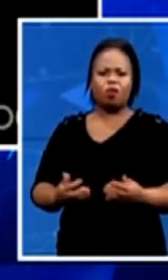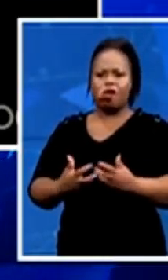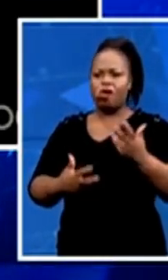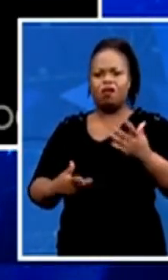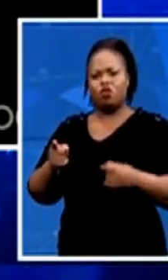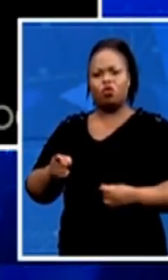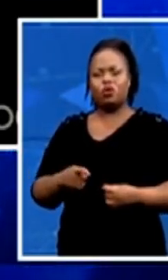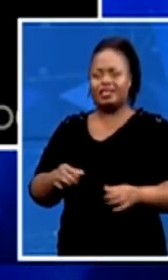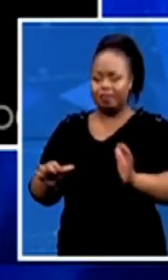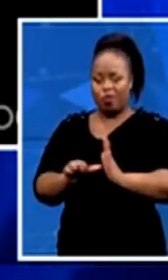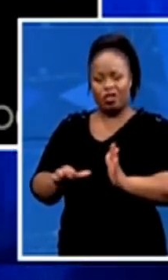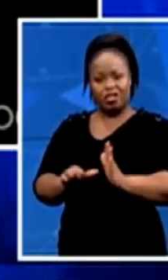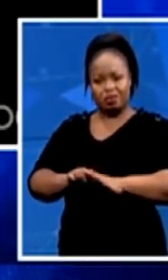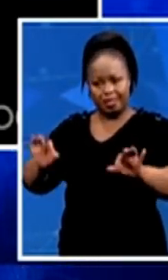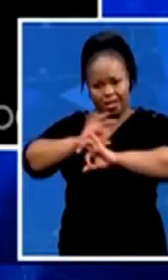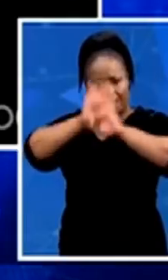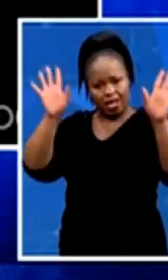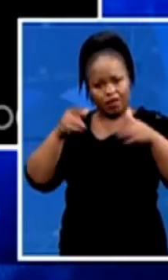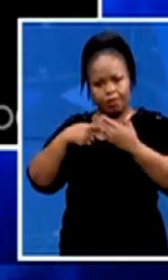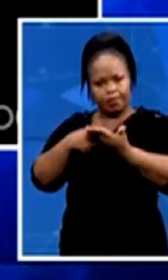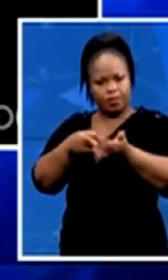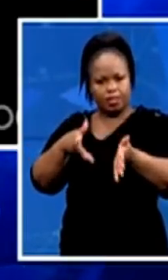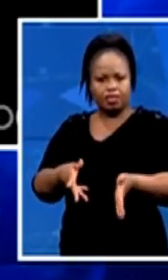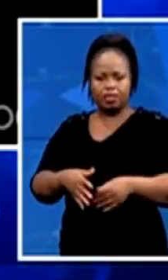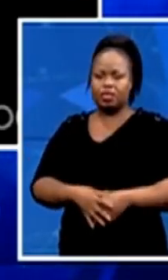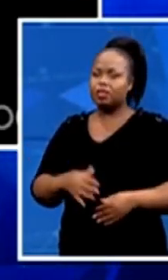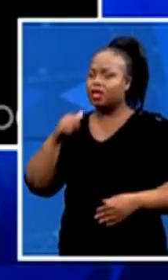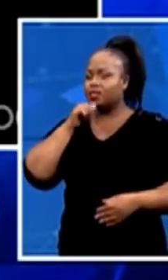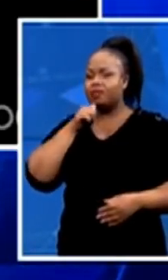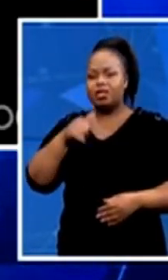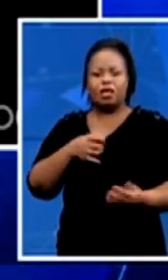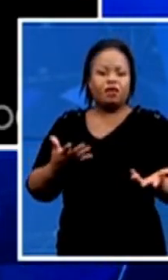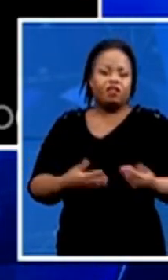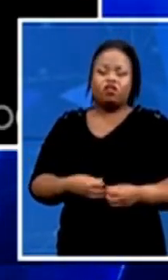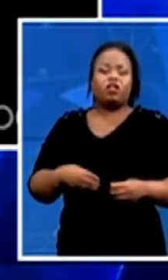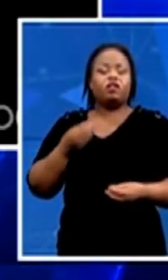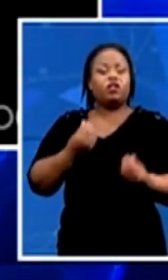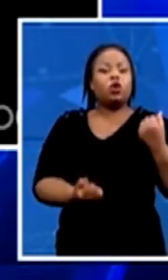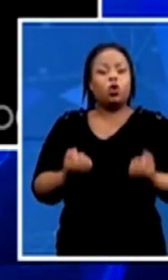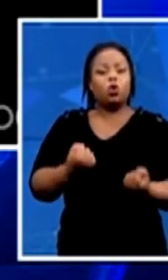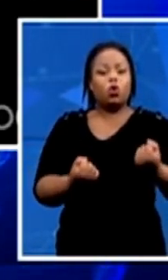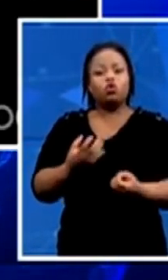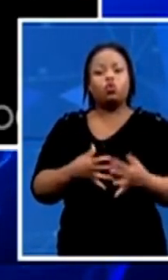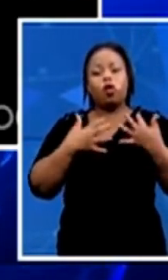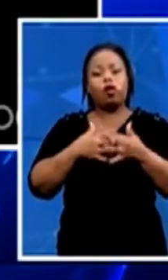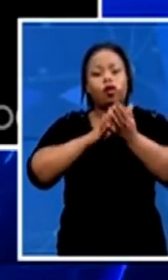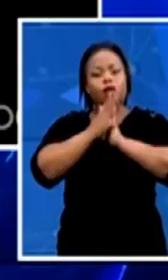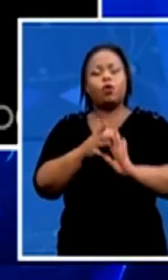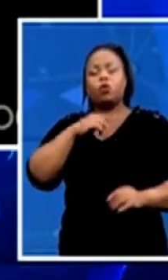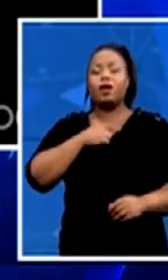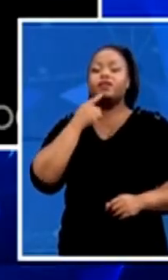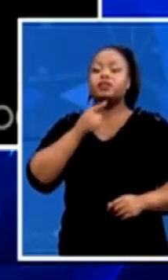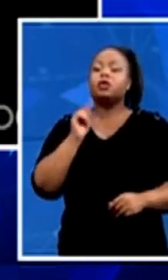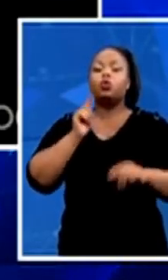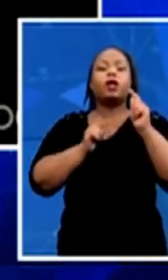here. So whether it's scandalizing the court or whatever it is, insofar as you are an accused, you are entitled to section, which takes